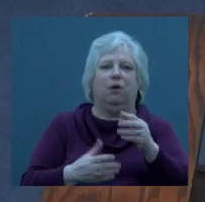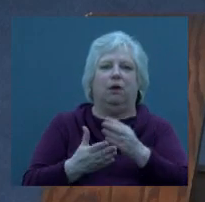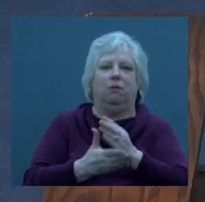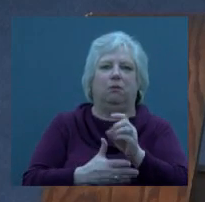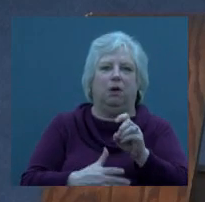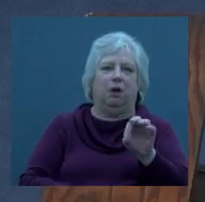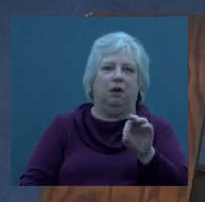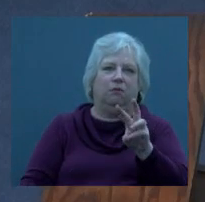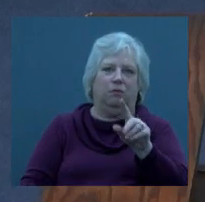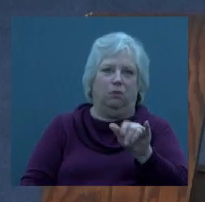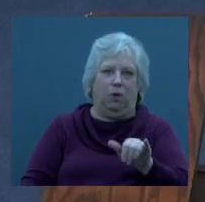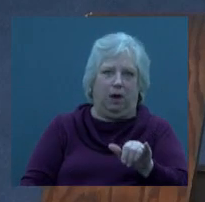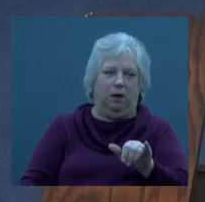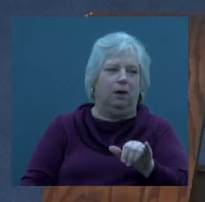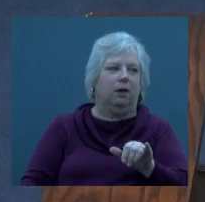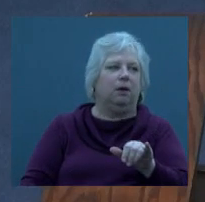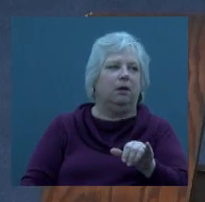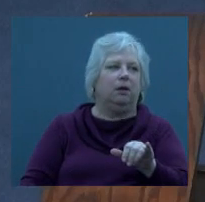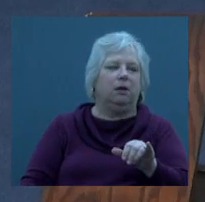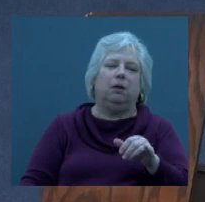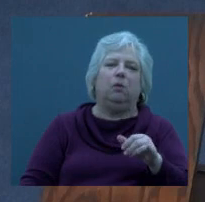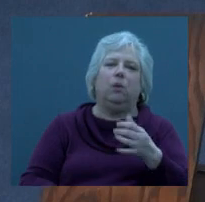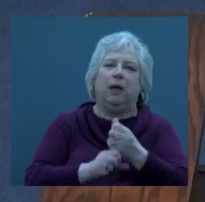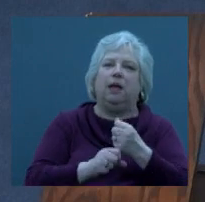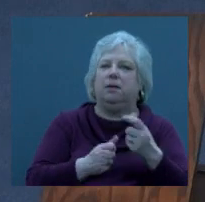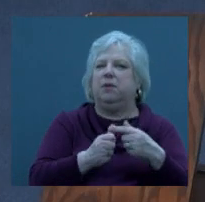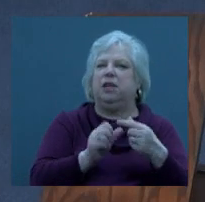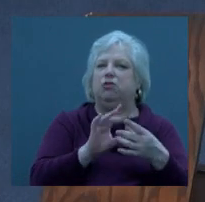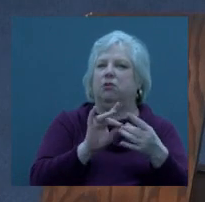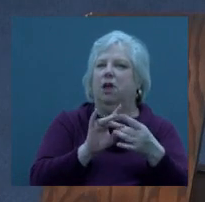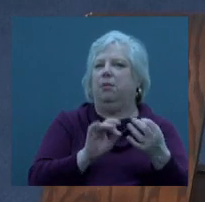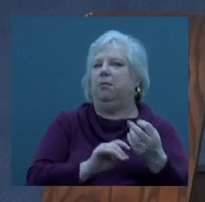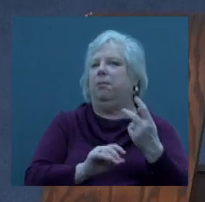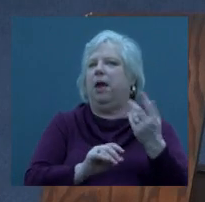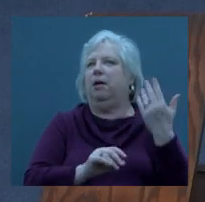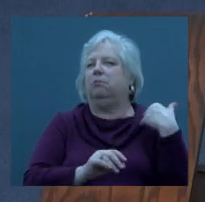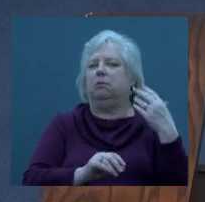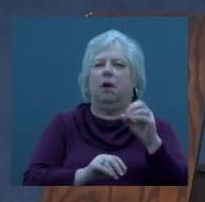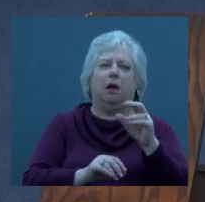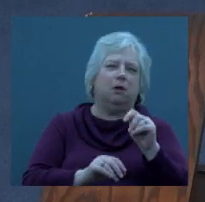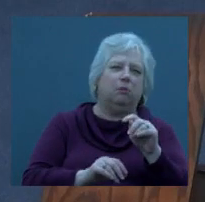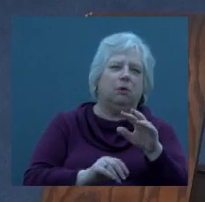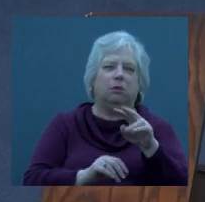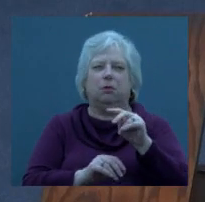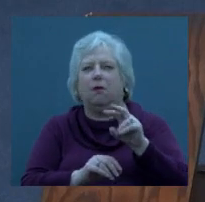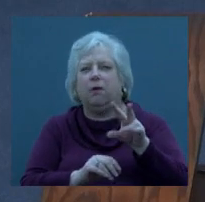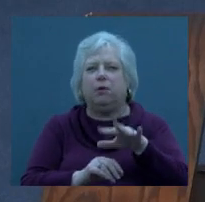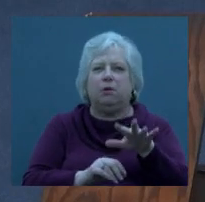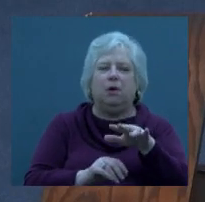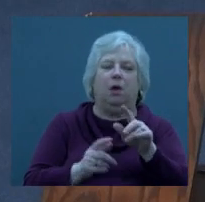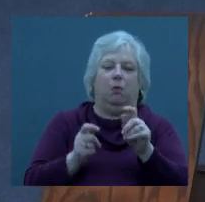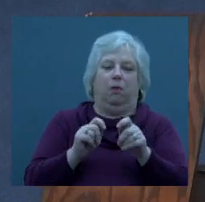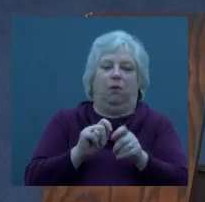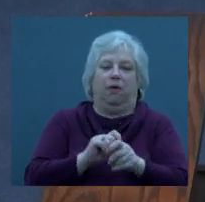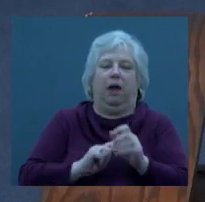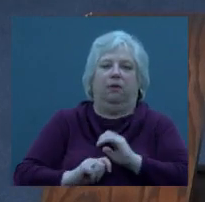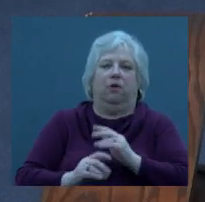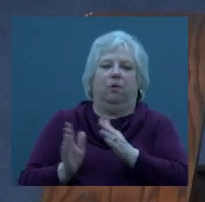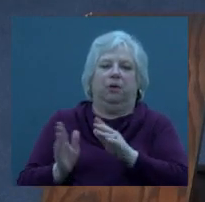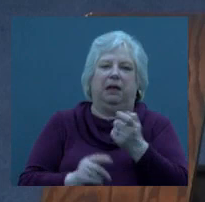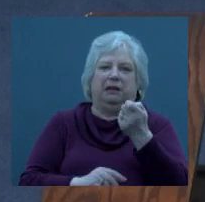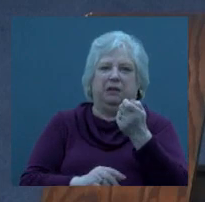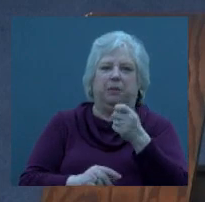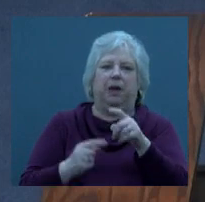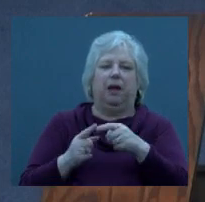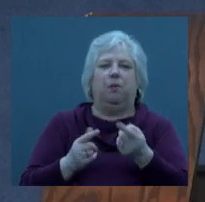And we heard back, we got some initial comments back from them, I think in October, November, and we revised our site plan a little bit when